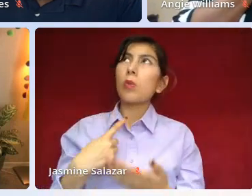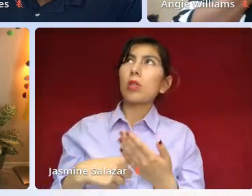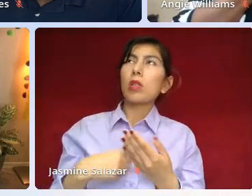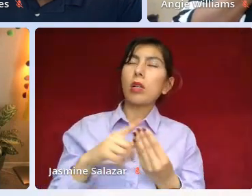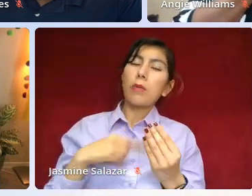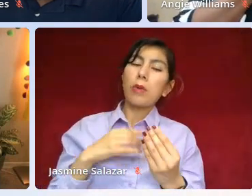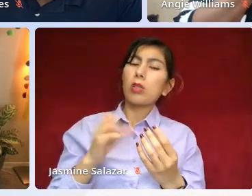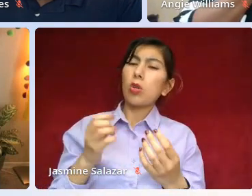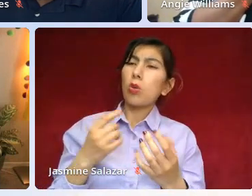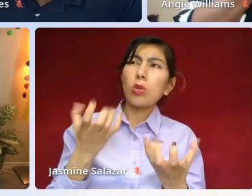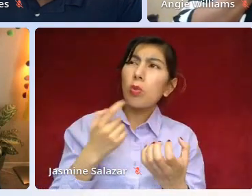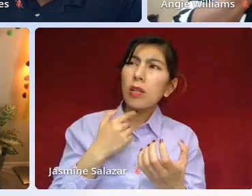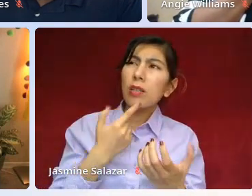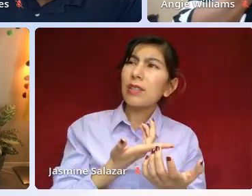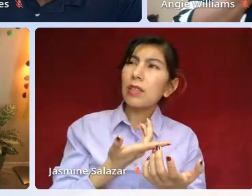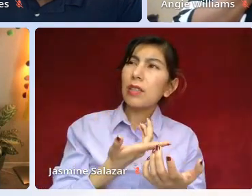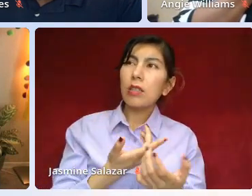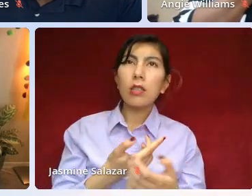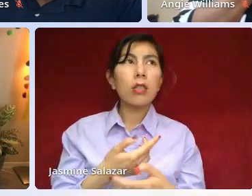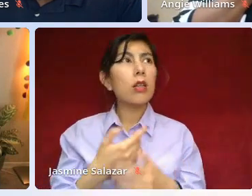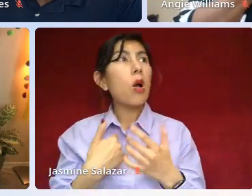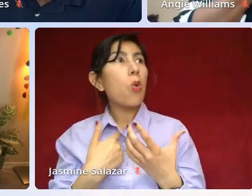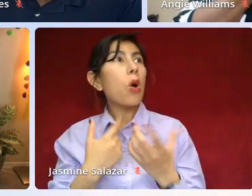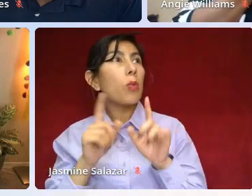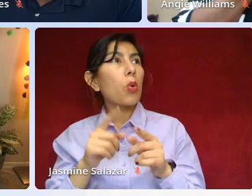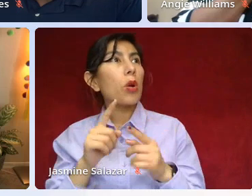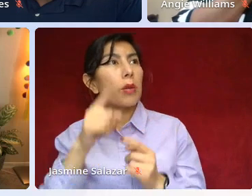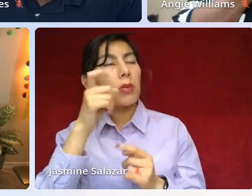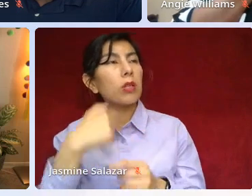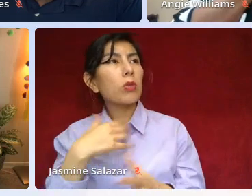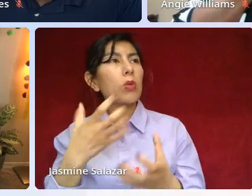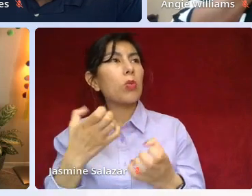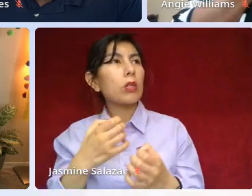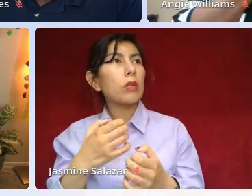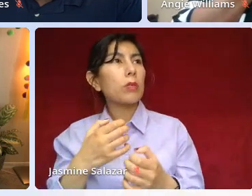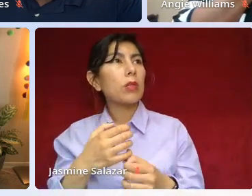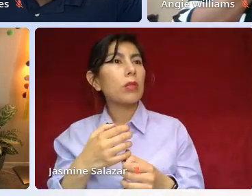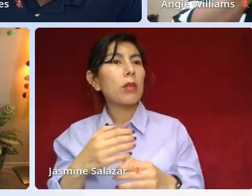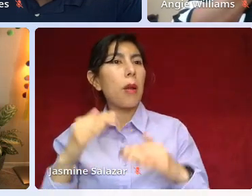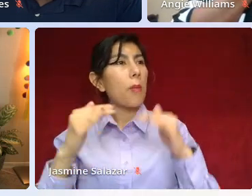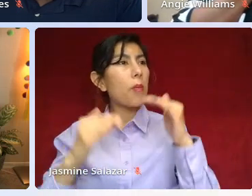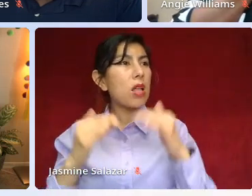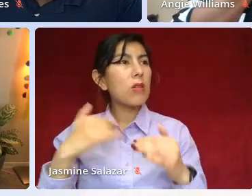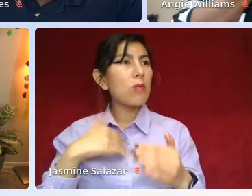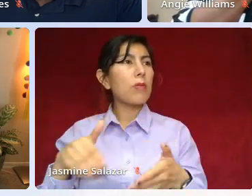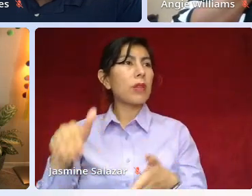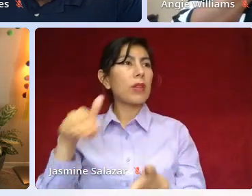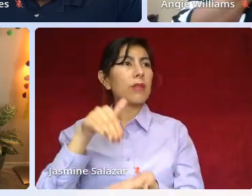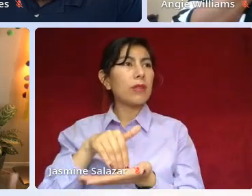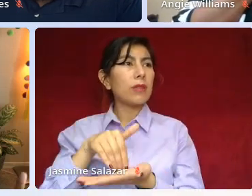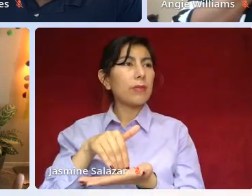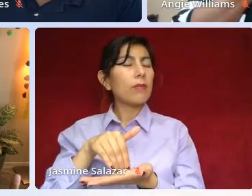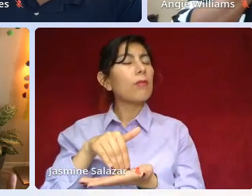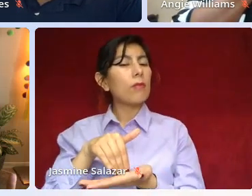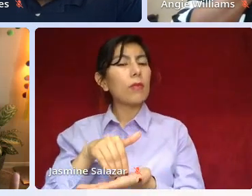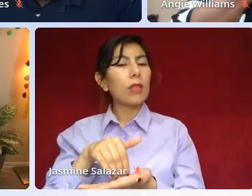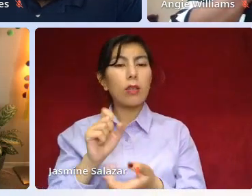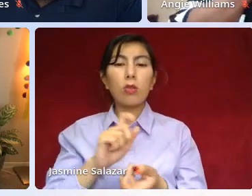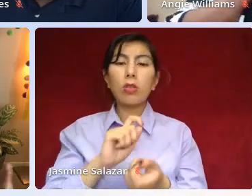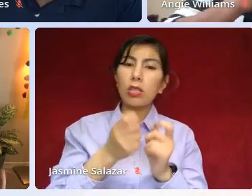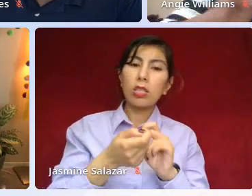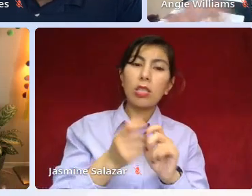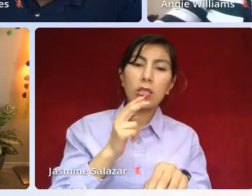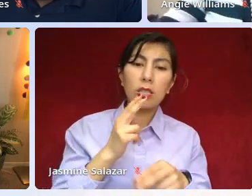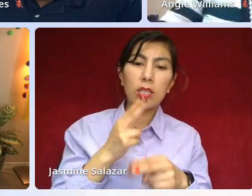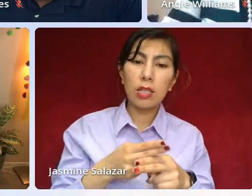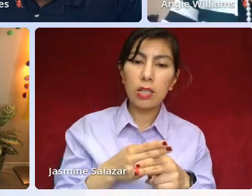you want it to say? And I go, well, we're going there because we want to be balanced. We want to be centered. So they changed the name to